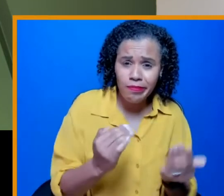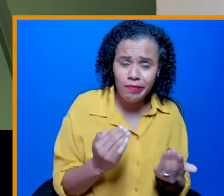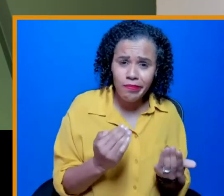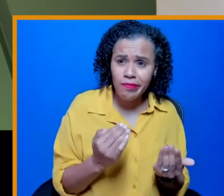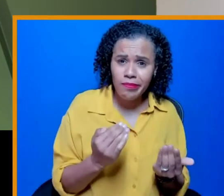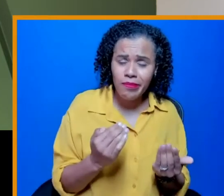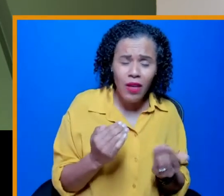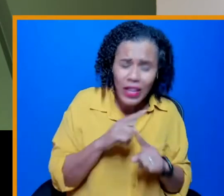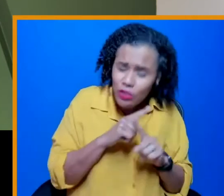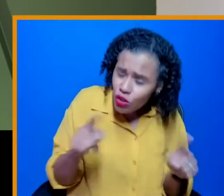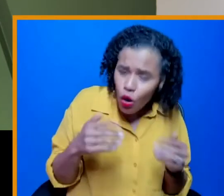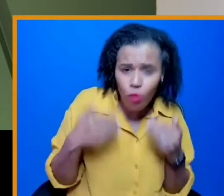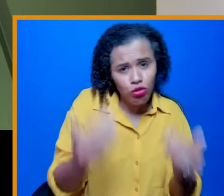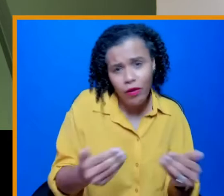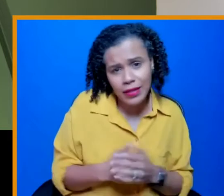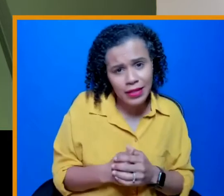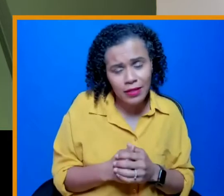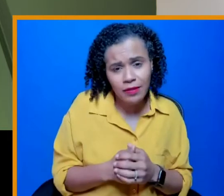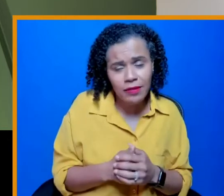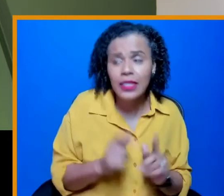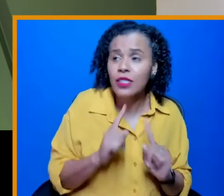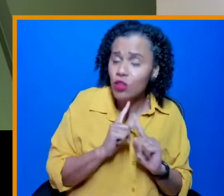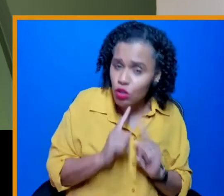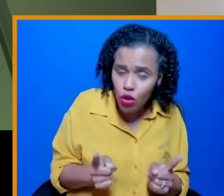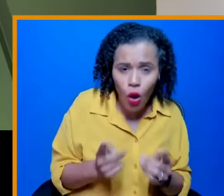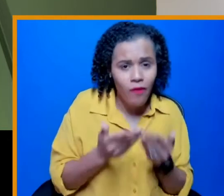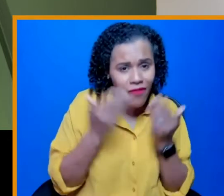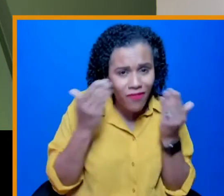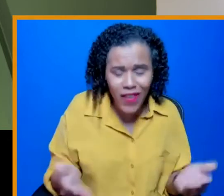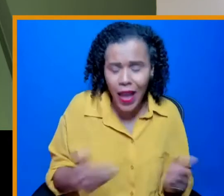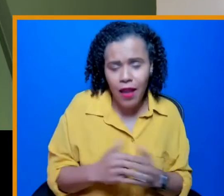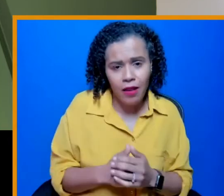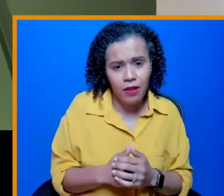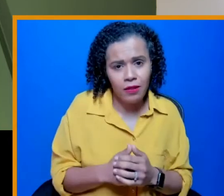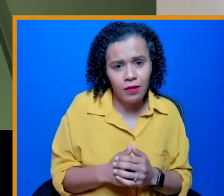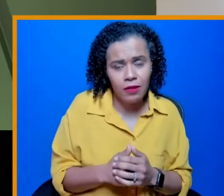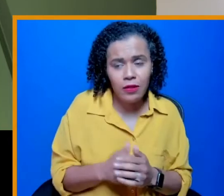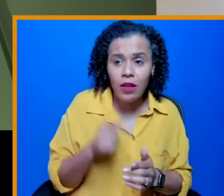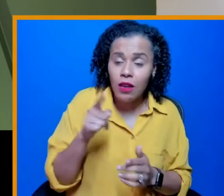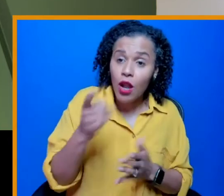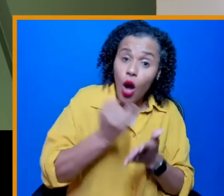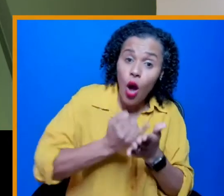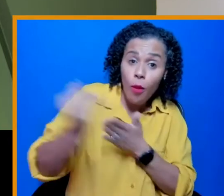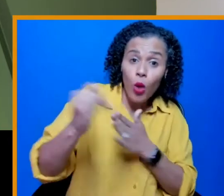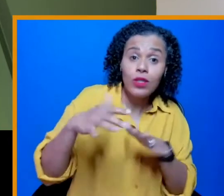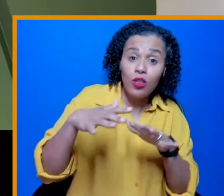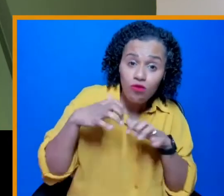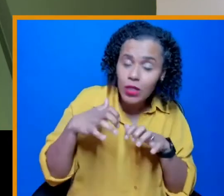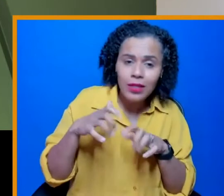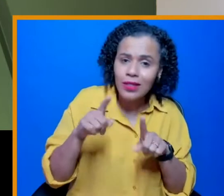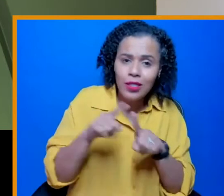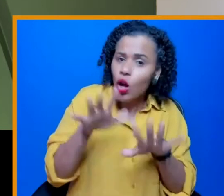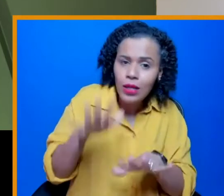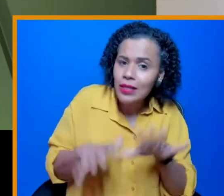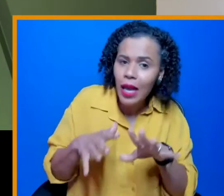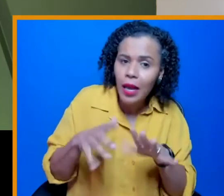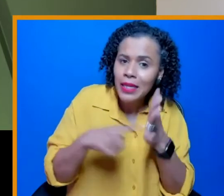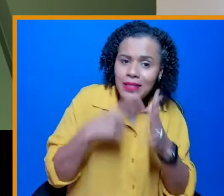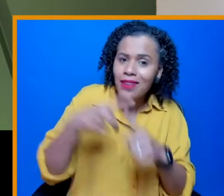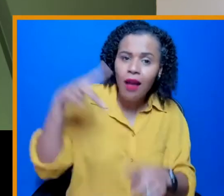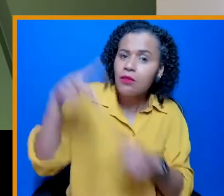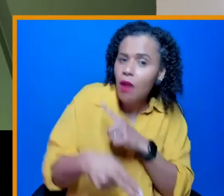not progressive and it's not fair. Opposing the freeze isn't the same as a tax cut. It simply means we